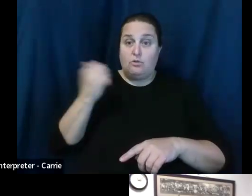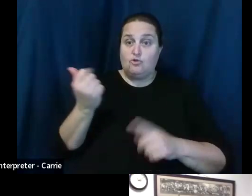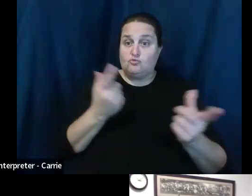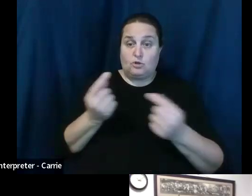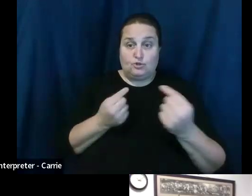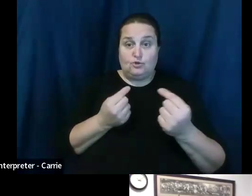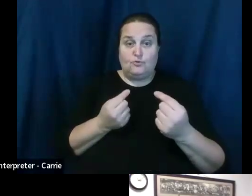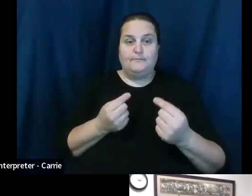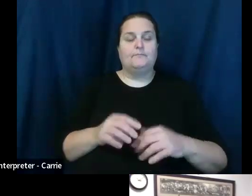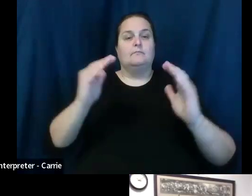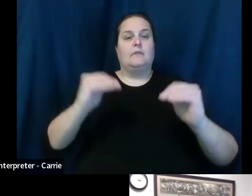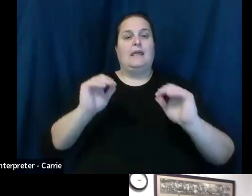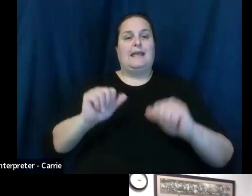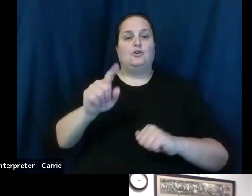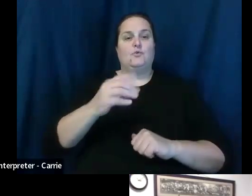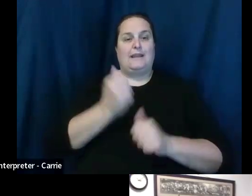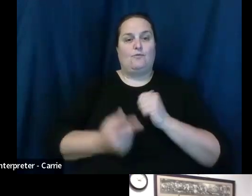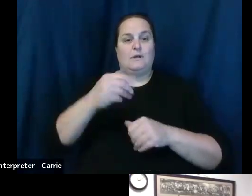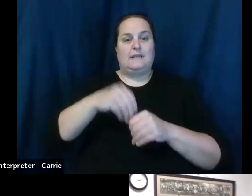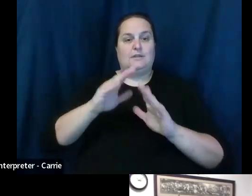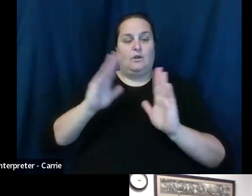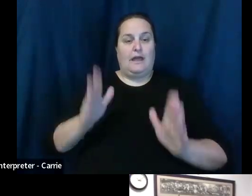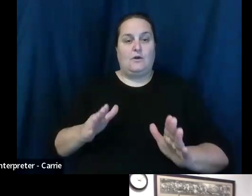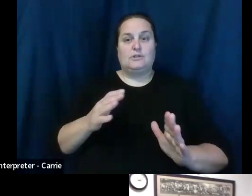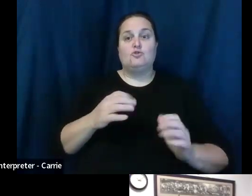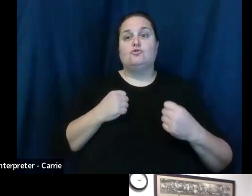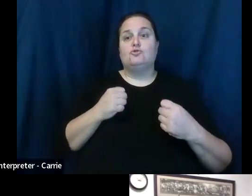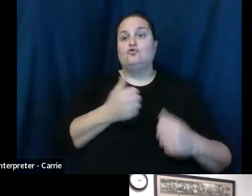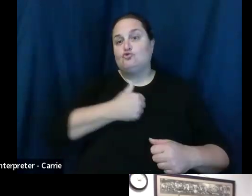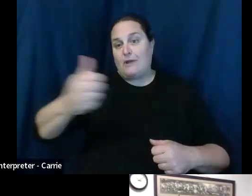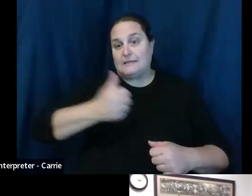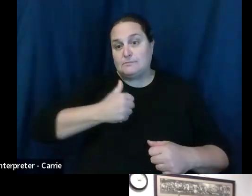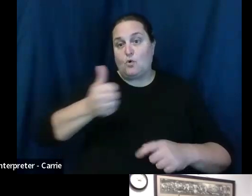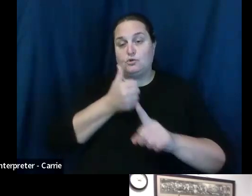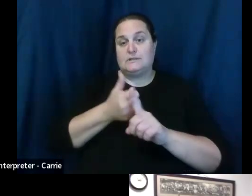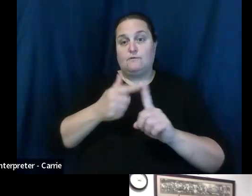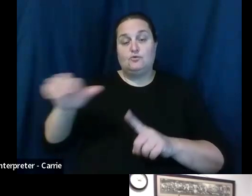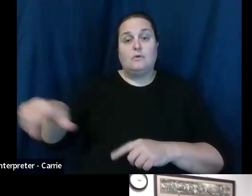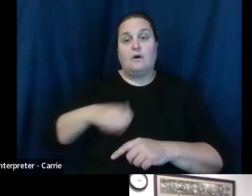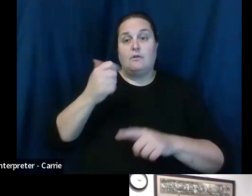Can you and everyone in your home transport yourself to another location in case of an emergency?